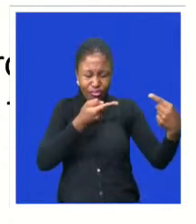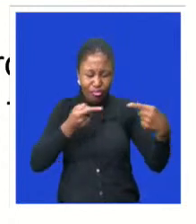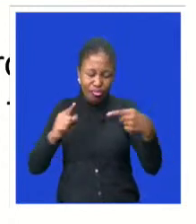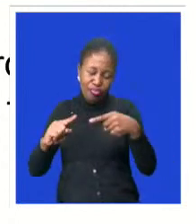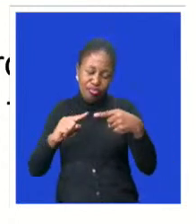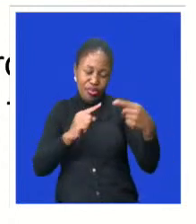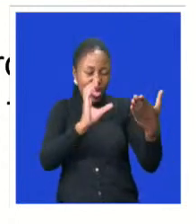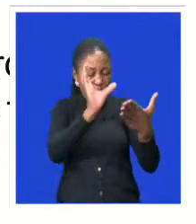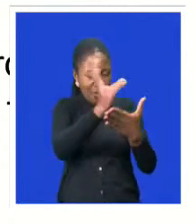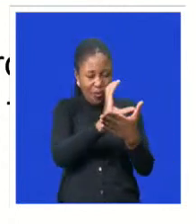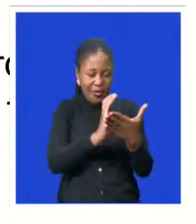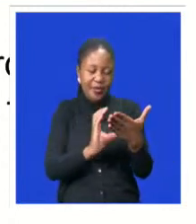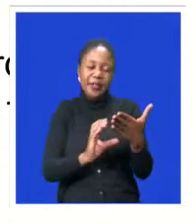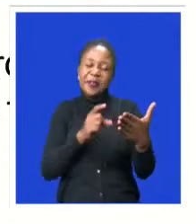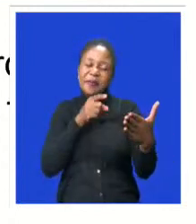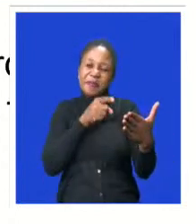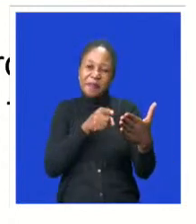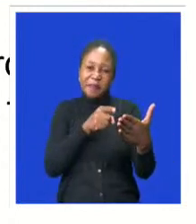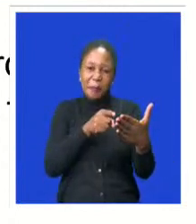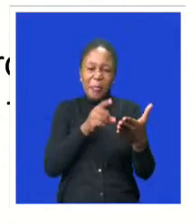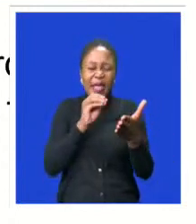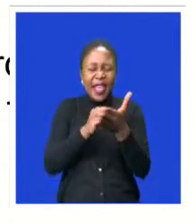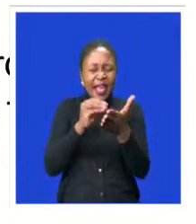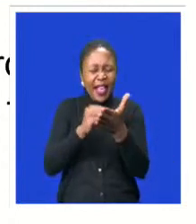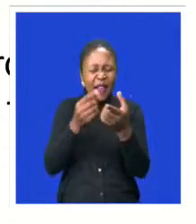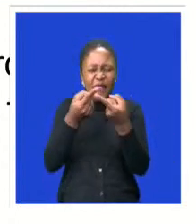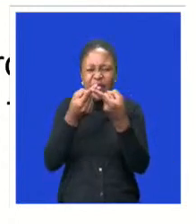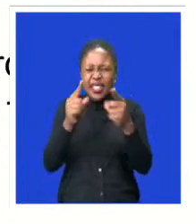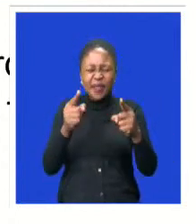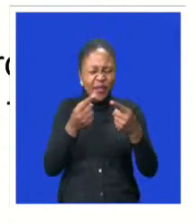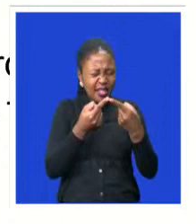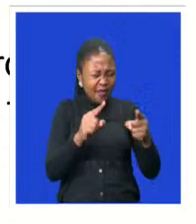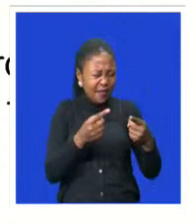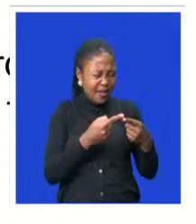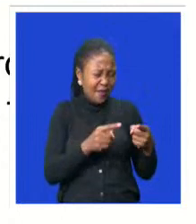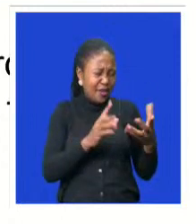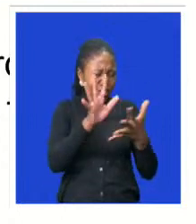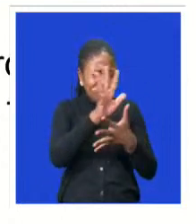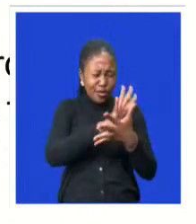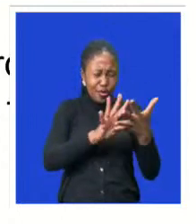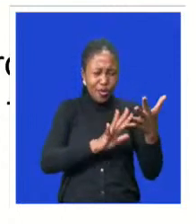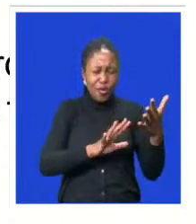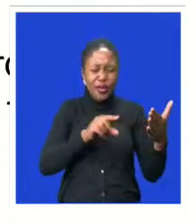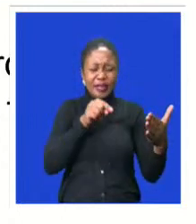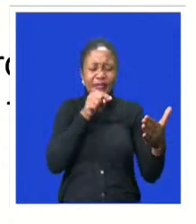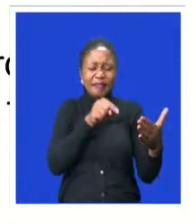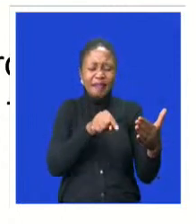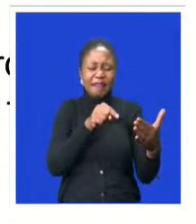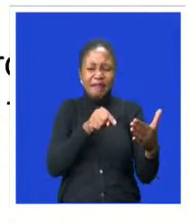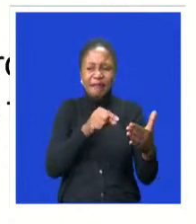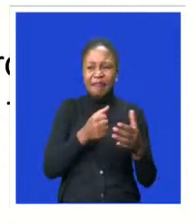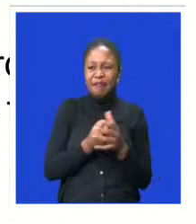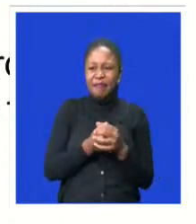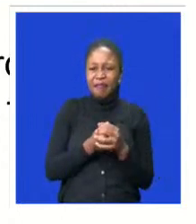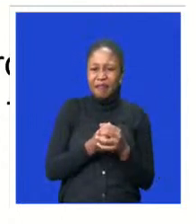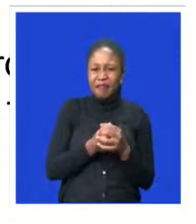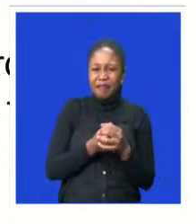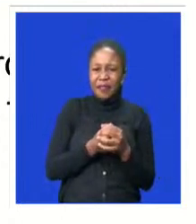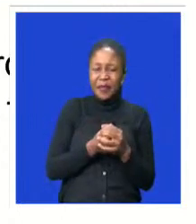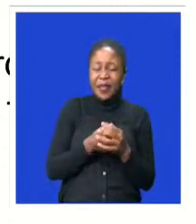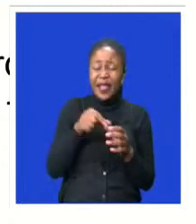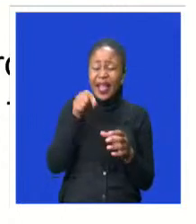there are so many articles that you find there. There are people that are selling things and people that are talking